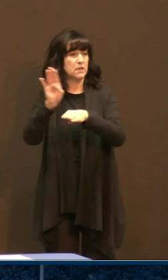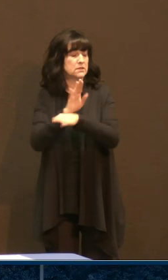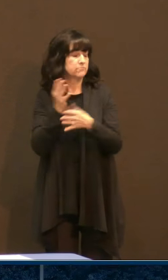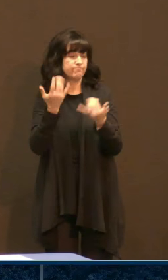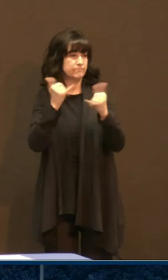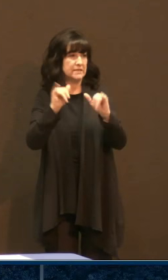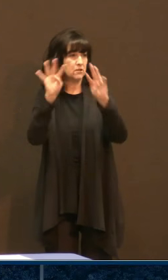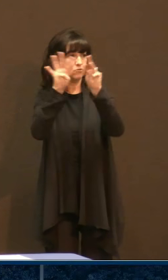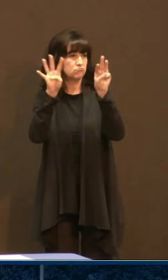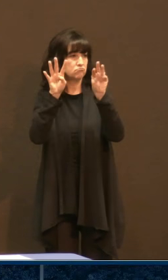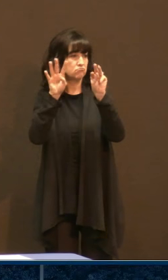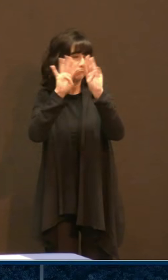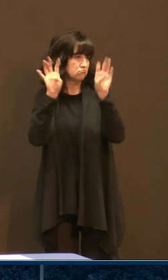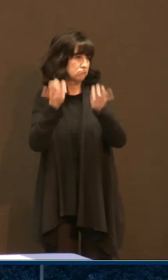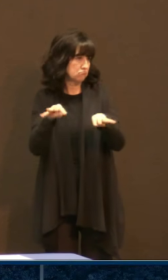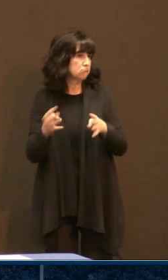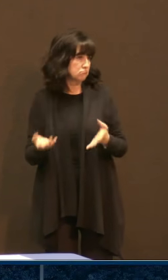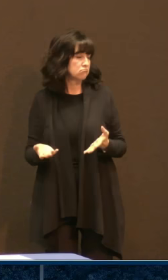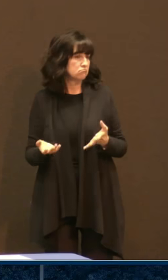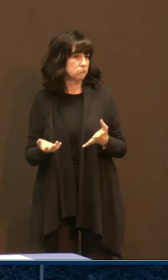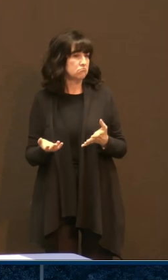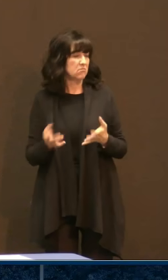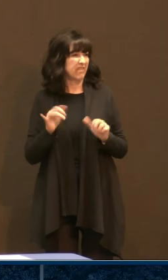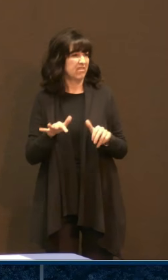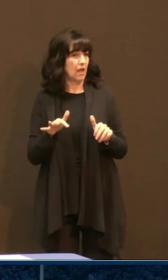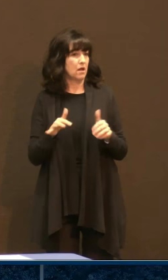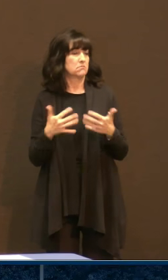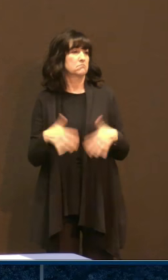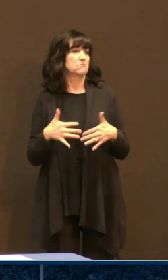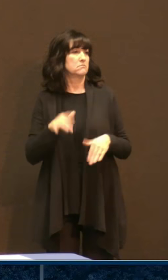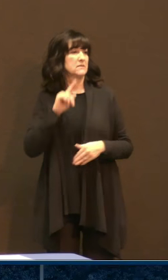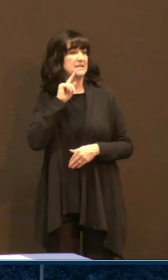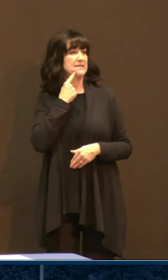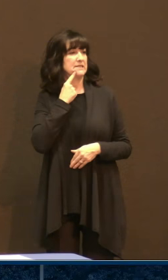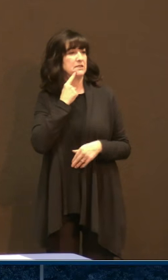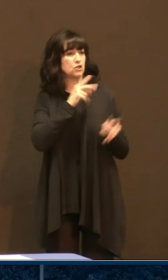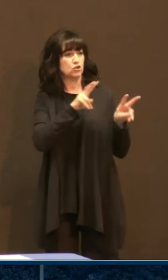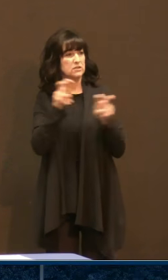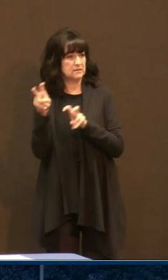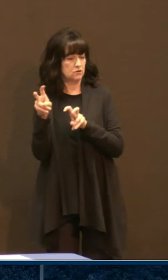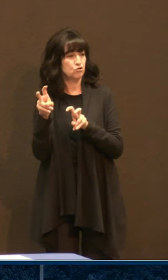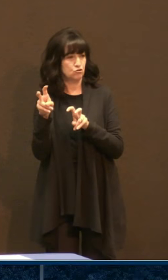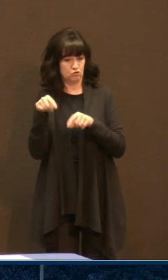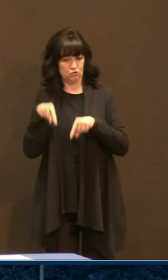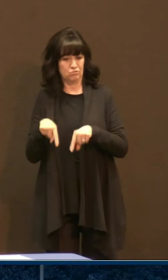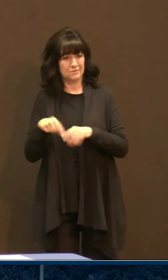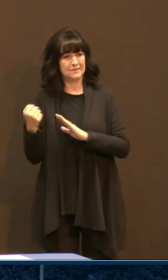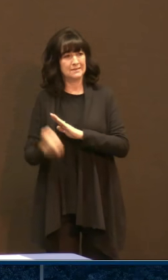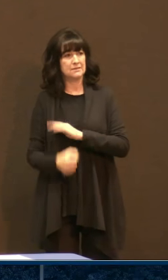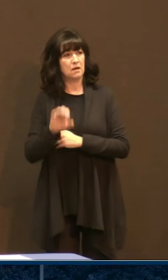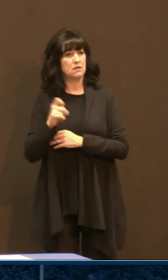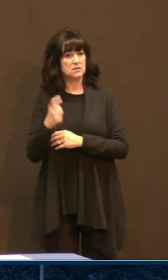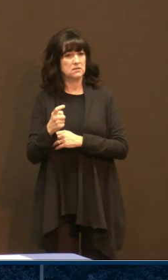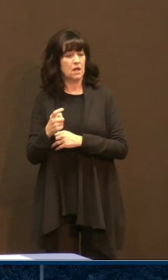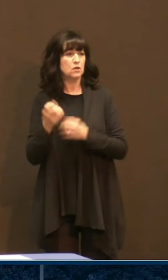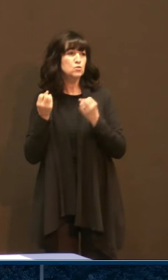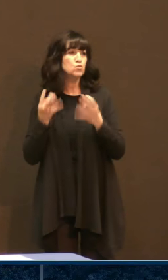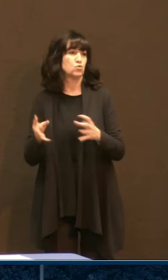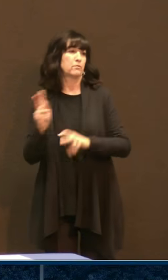also have a very serious issue that we're dealing with in Sussex County there with respect to the outbreak.